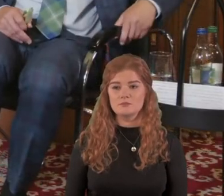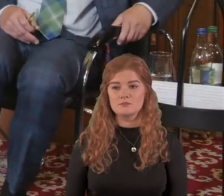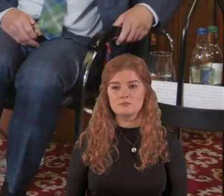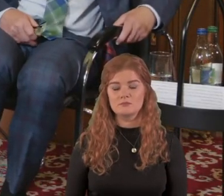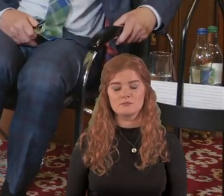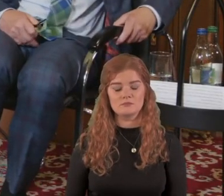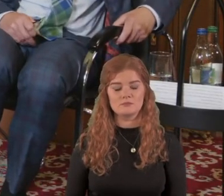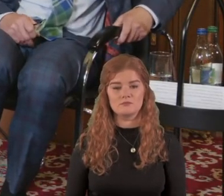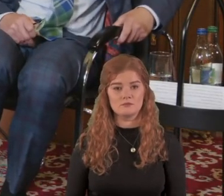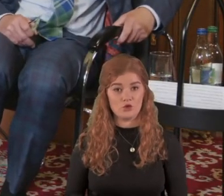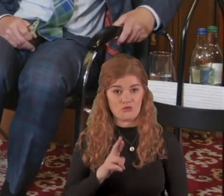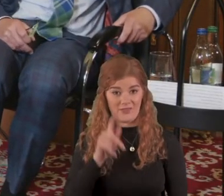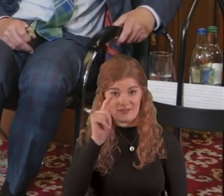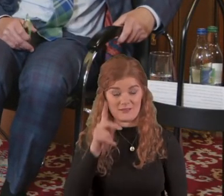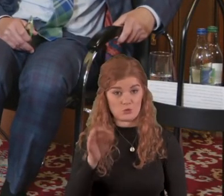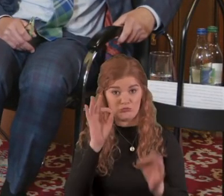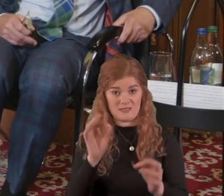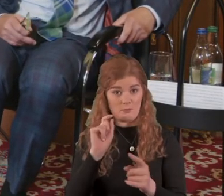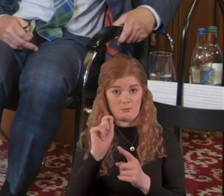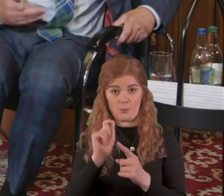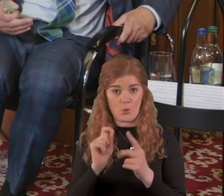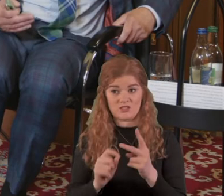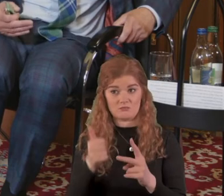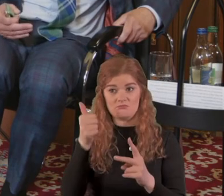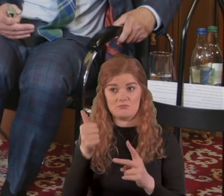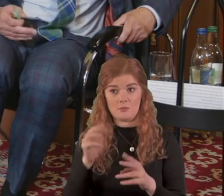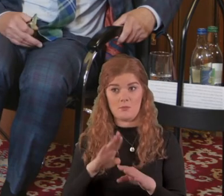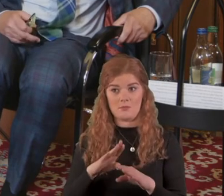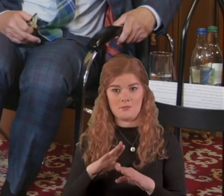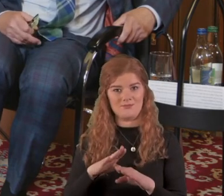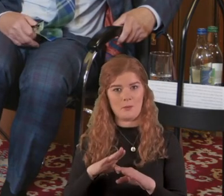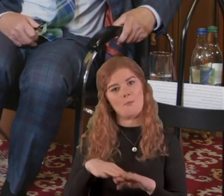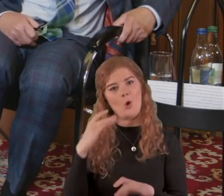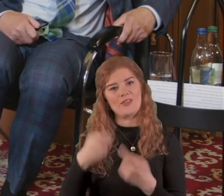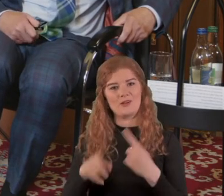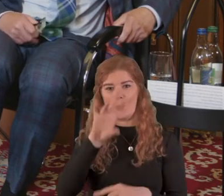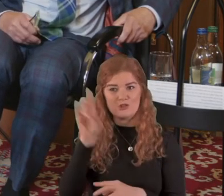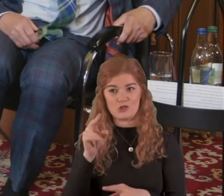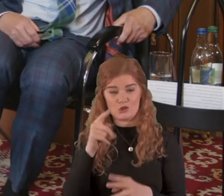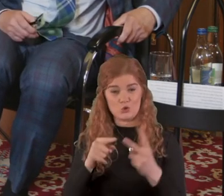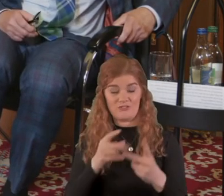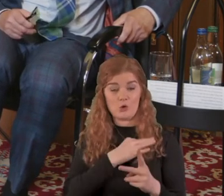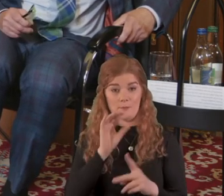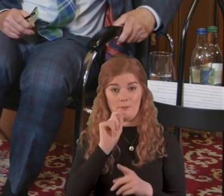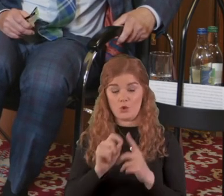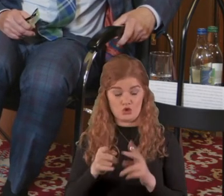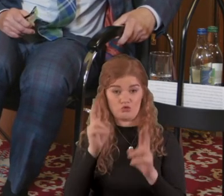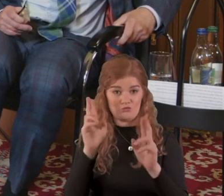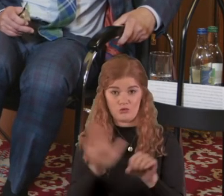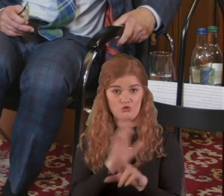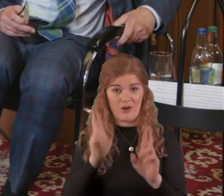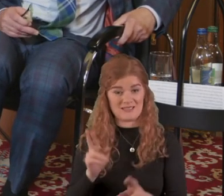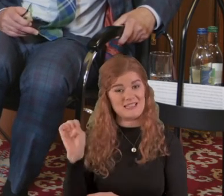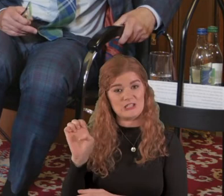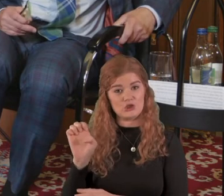I think those are excellent points, almost more than being questions. You're absolutely right that the British government